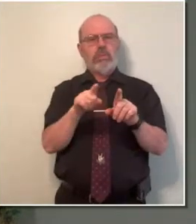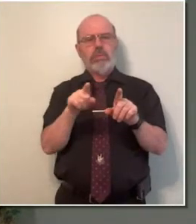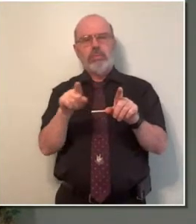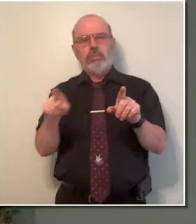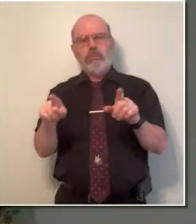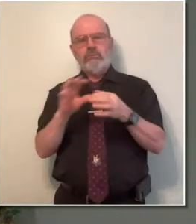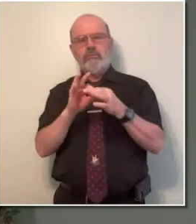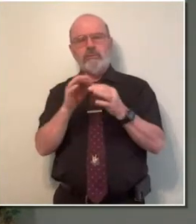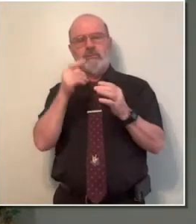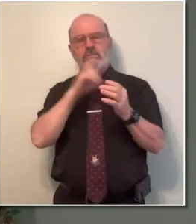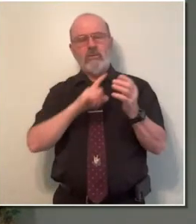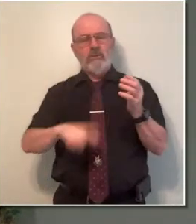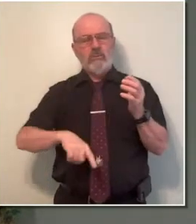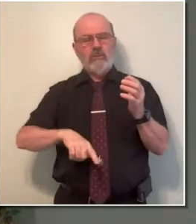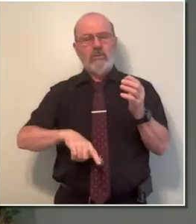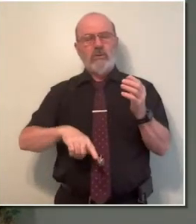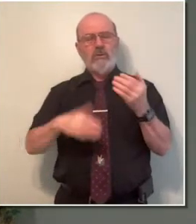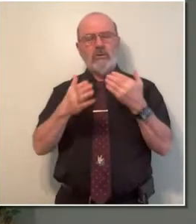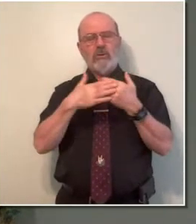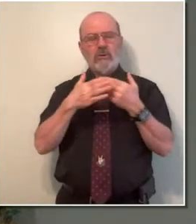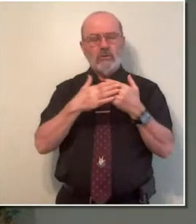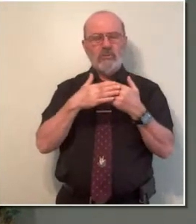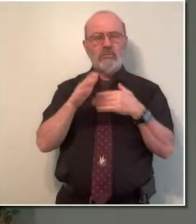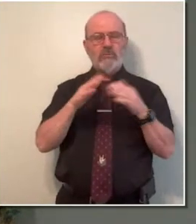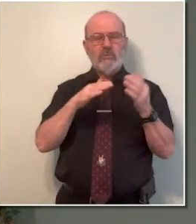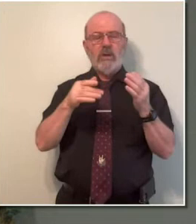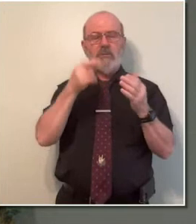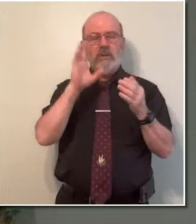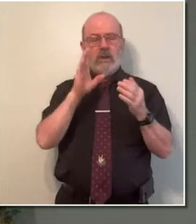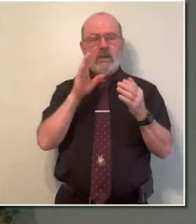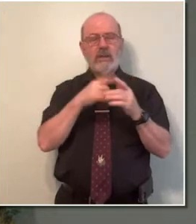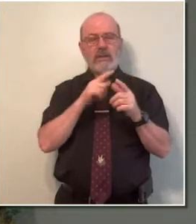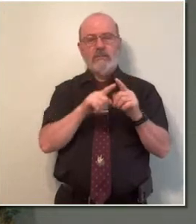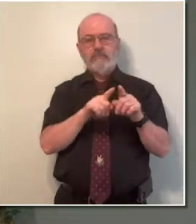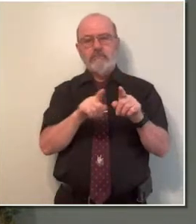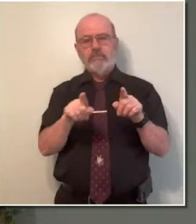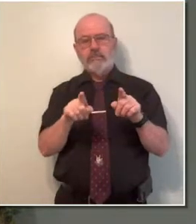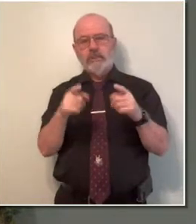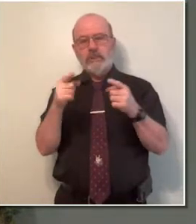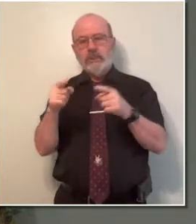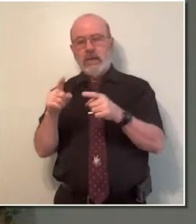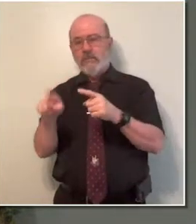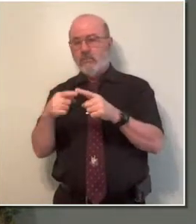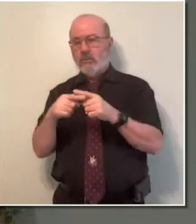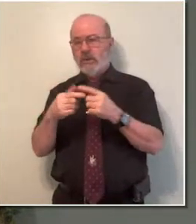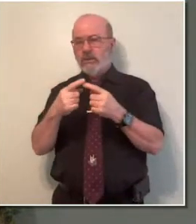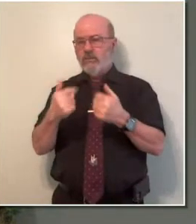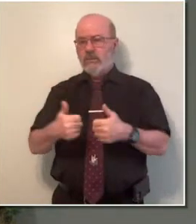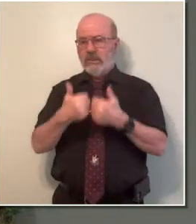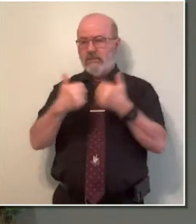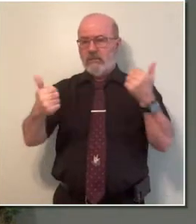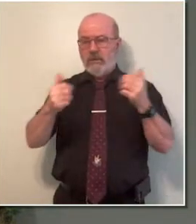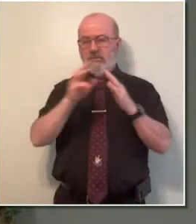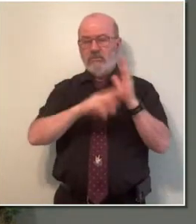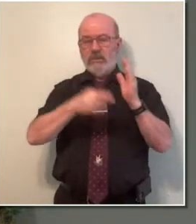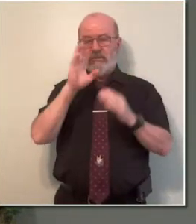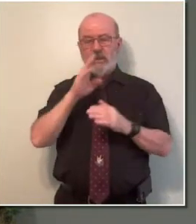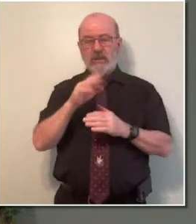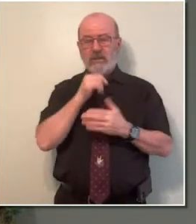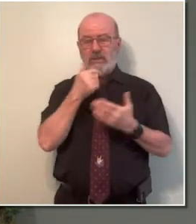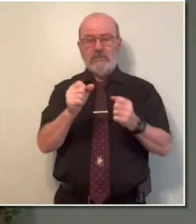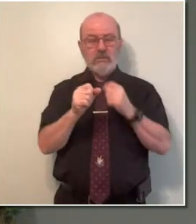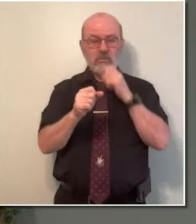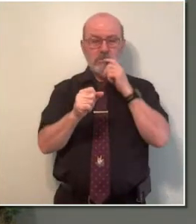and our close walk with him. And then it sort of happens where we live apart from the will of God. It's not something we try to